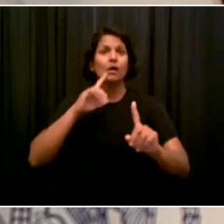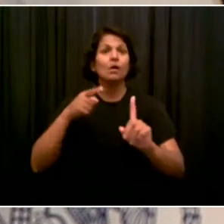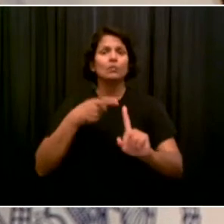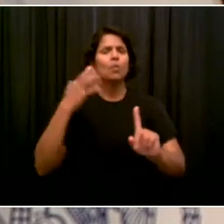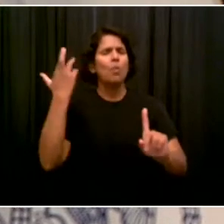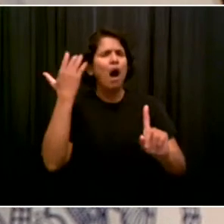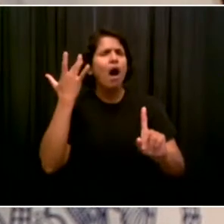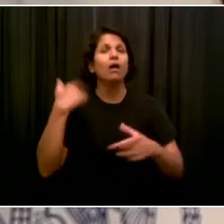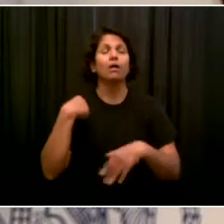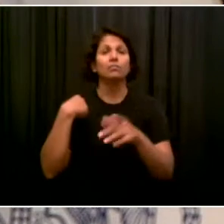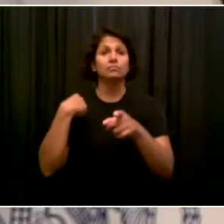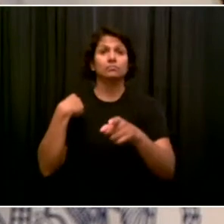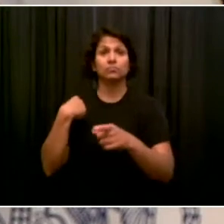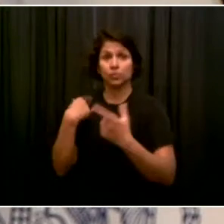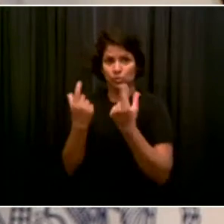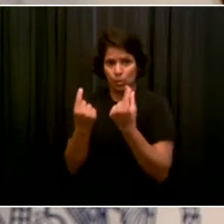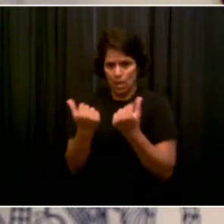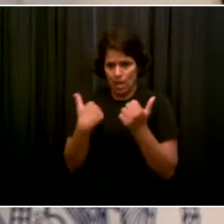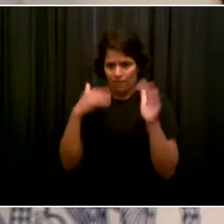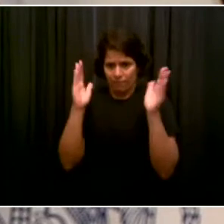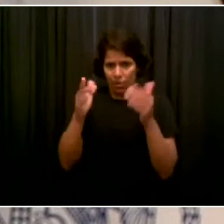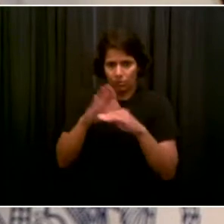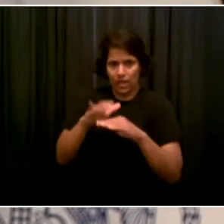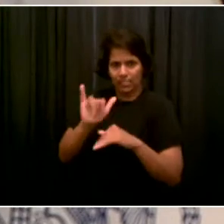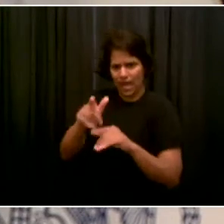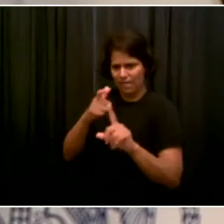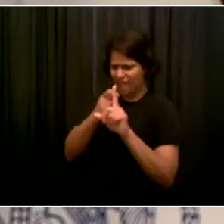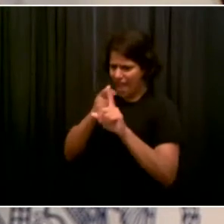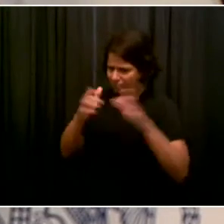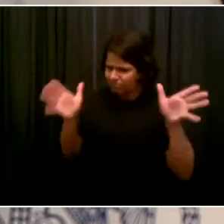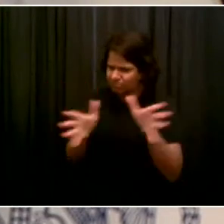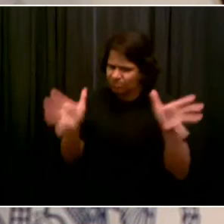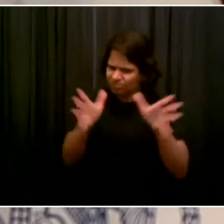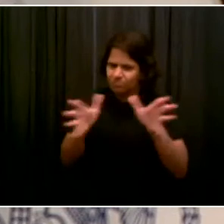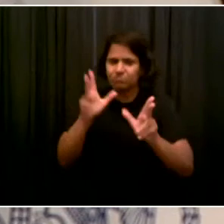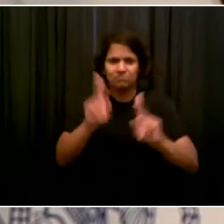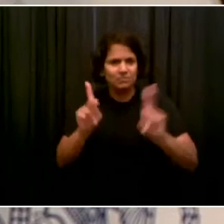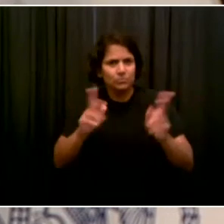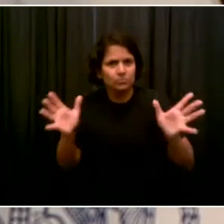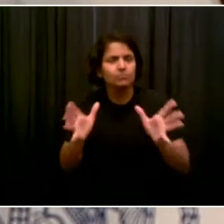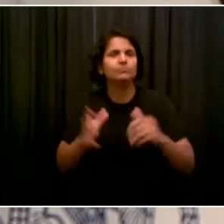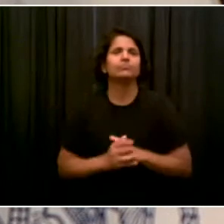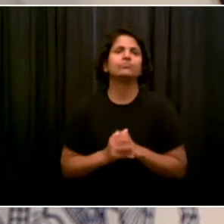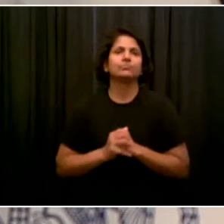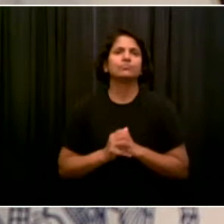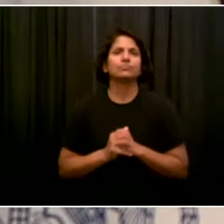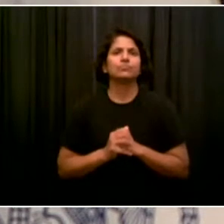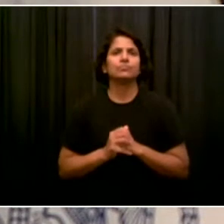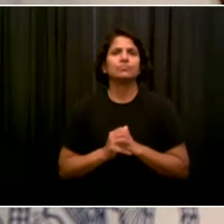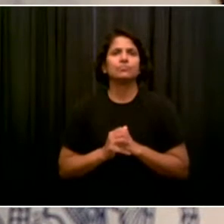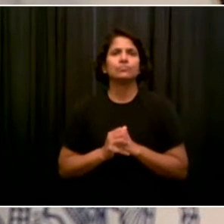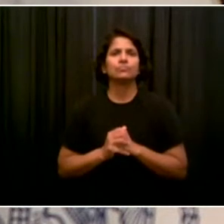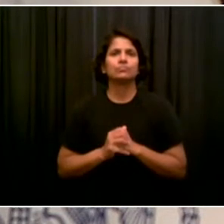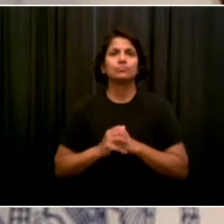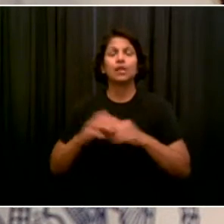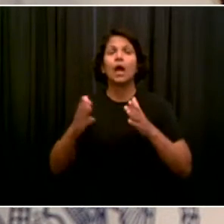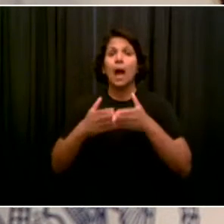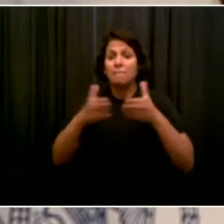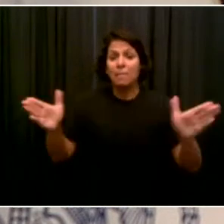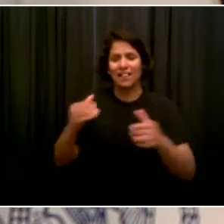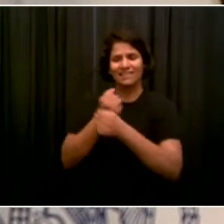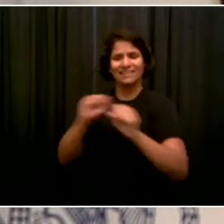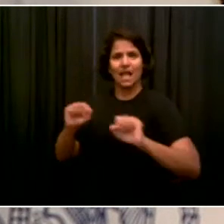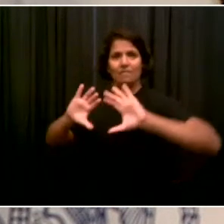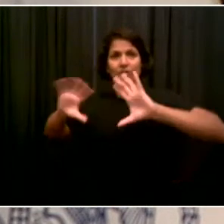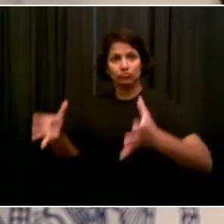era. We're going to also focus on public safety. Recovery equals public safety equals recovery,